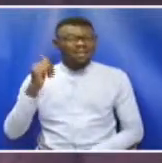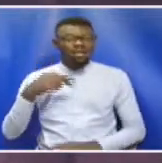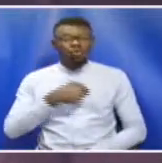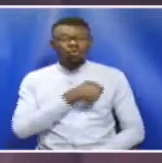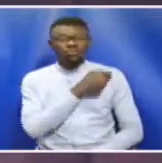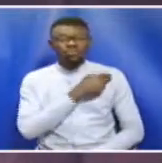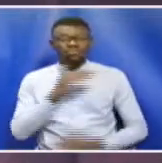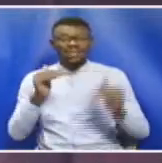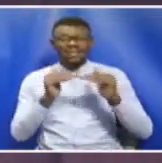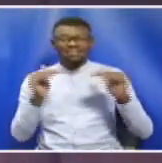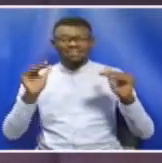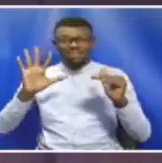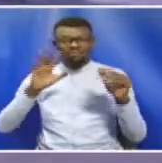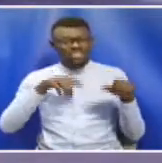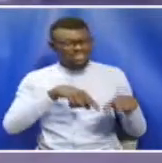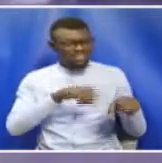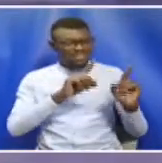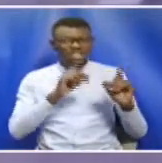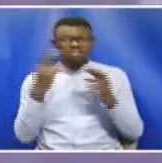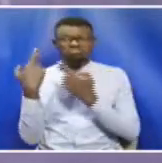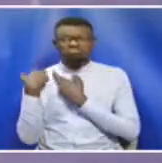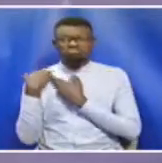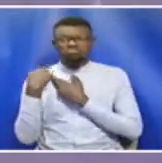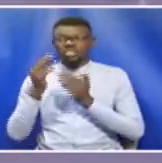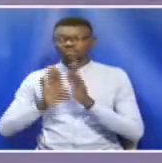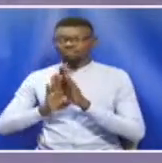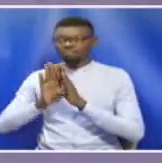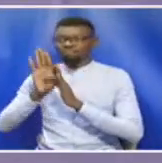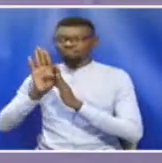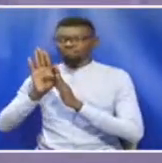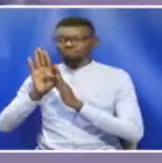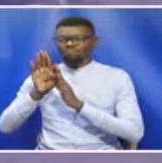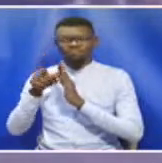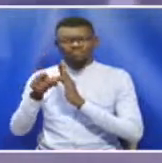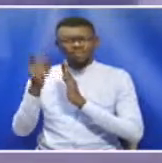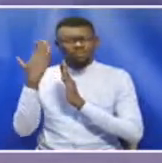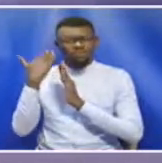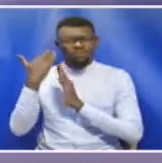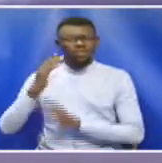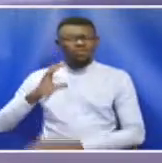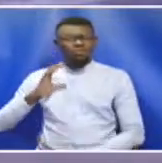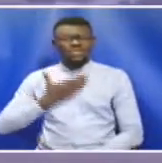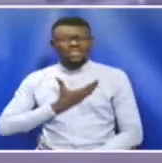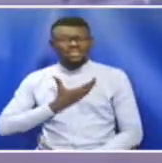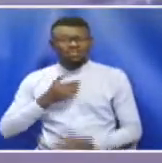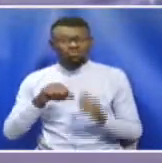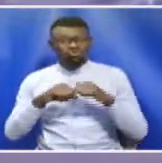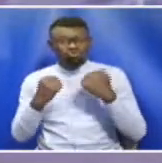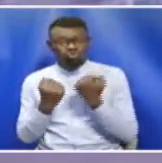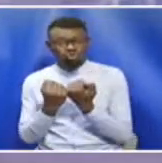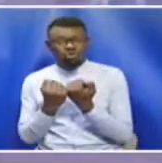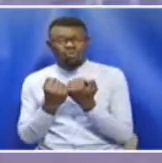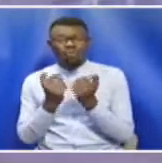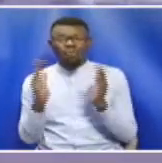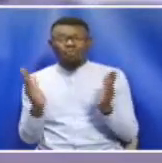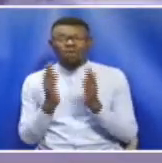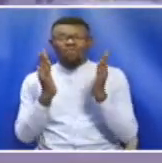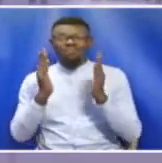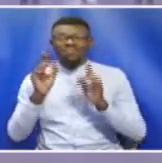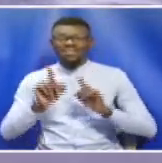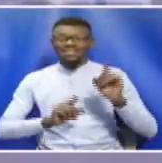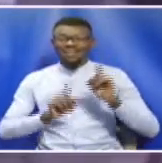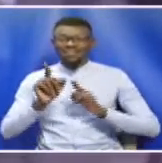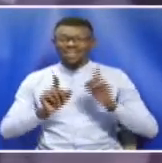In September 1970, Parliament's Committee on Social Welfare and Employment traveled to Zambia